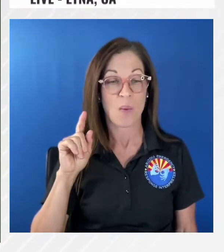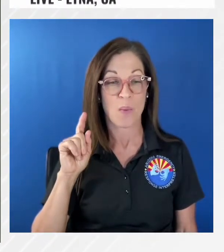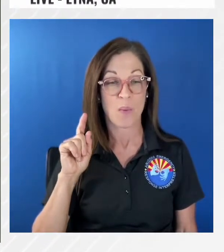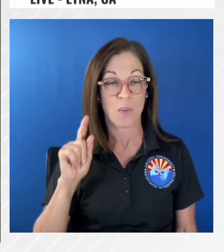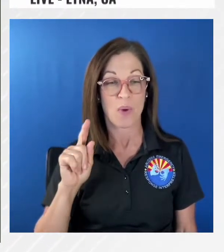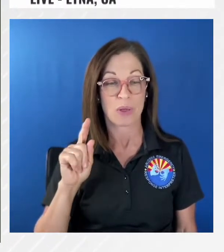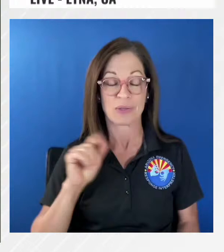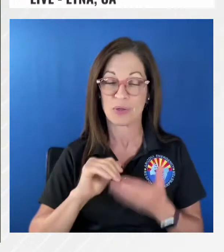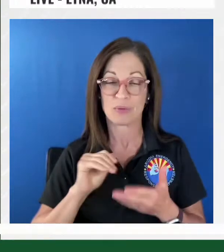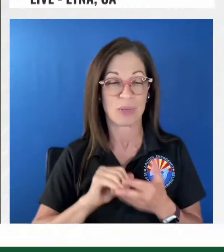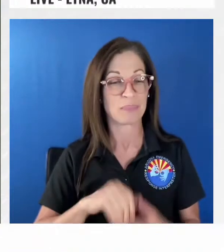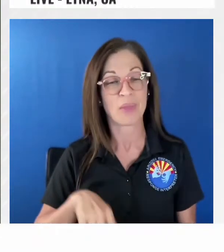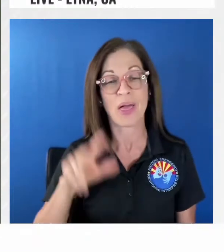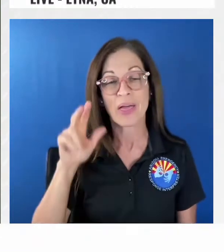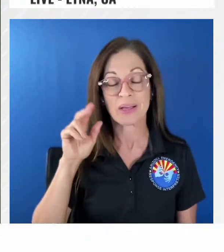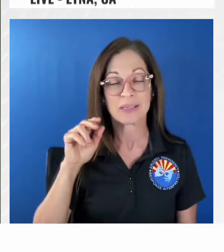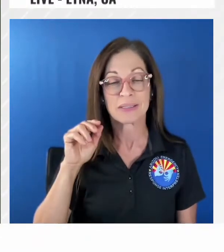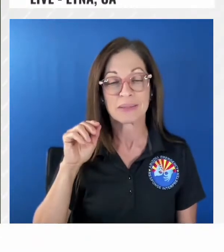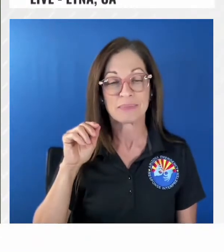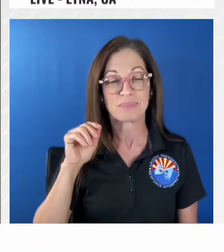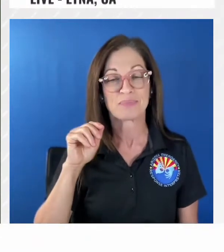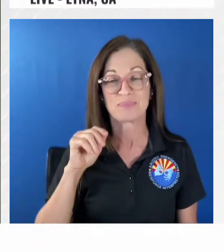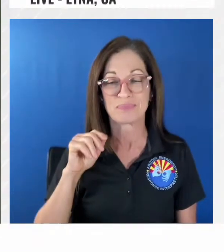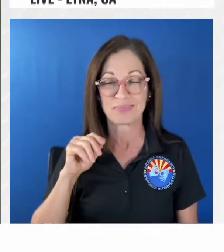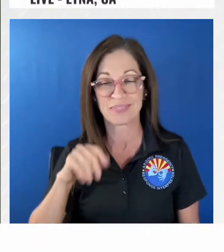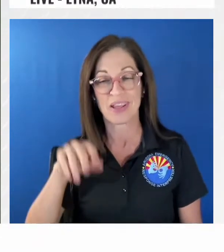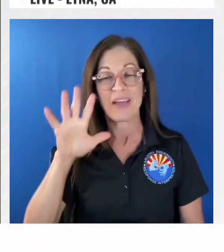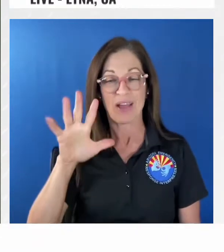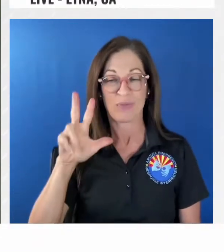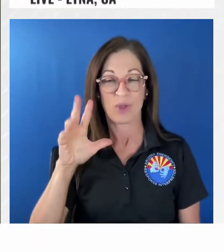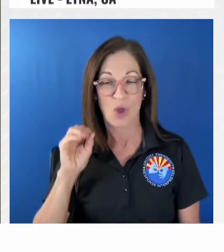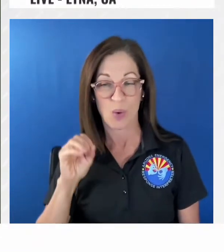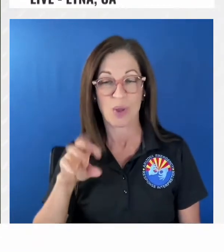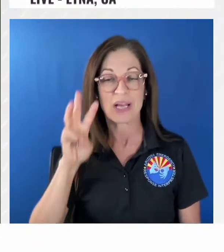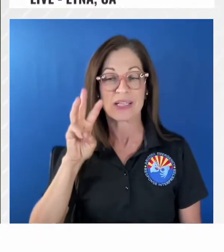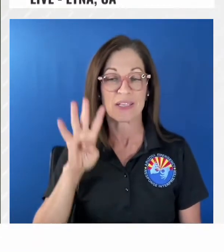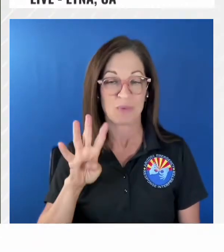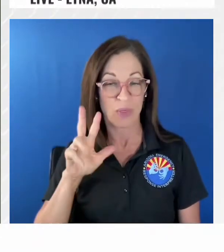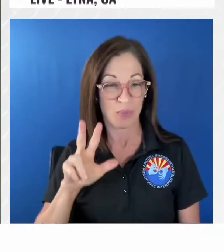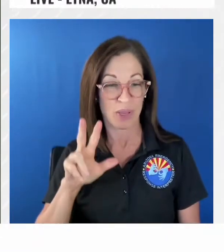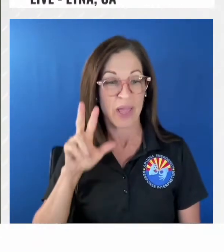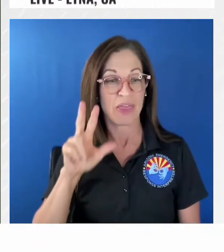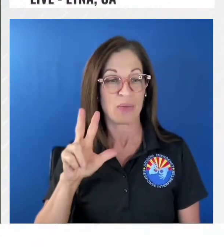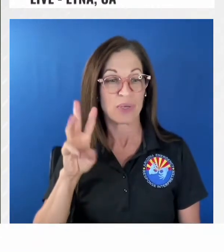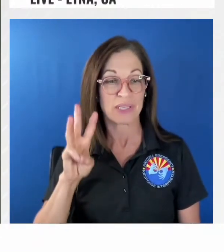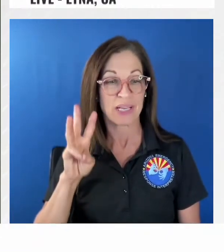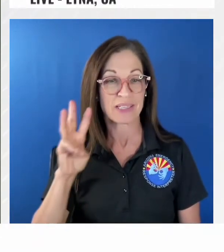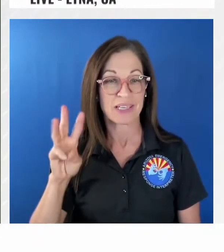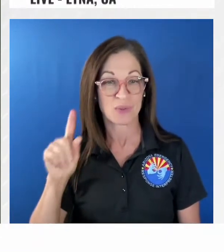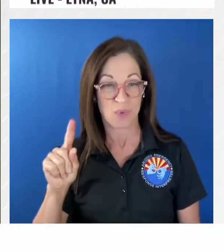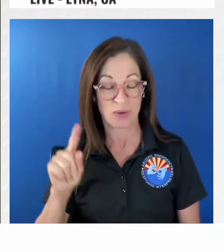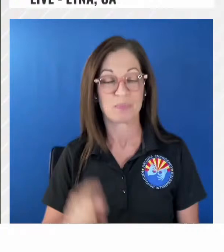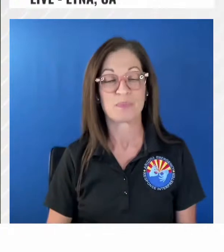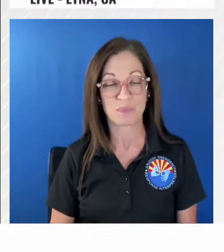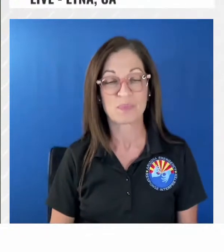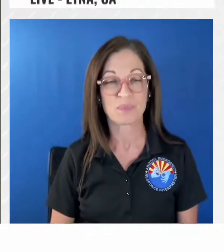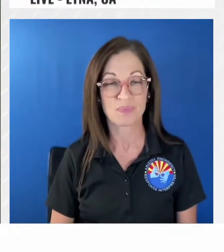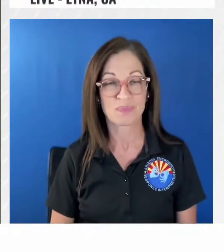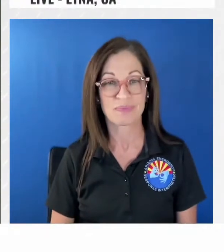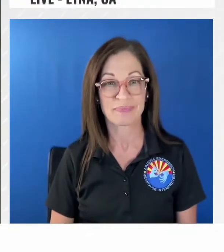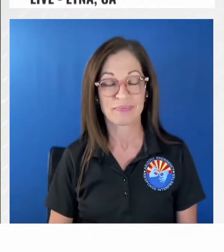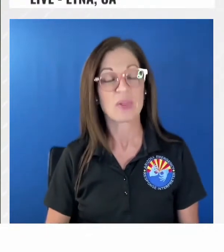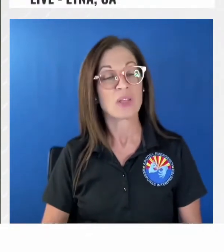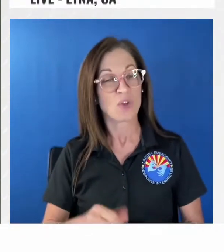643-3661. We've had all kinds of questions on that one, so call them. Our folks love to answer those questions and get you in the